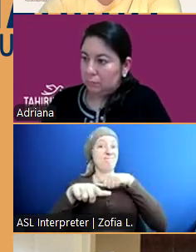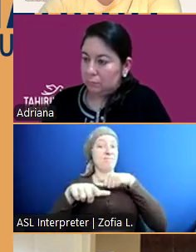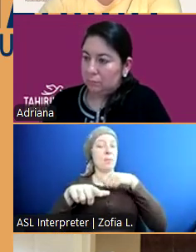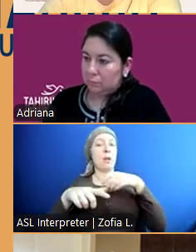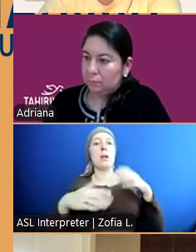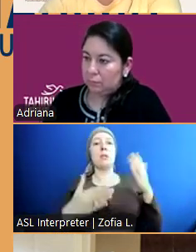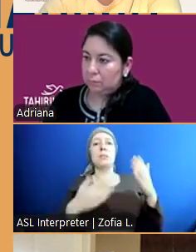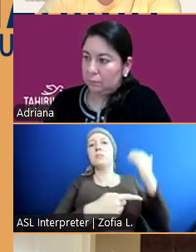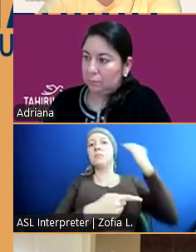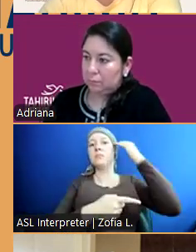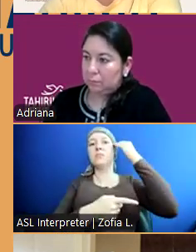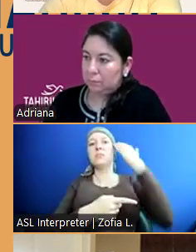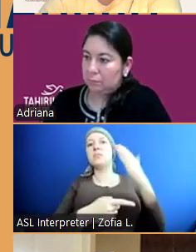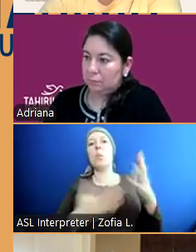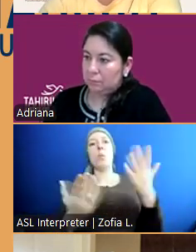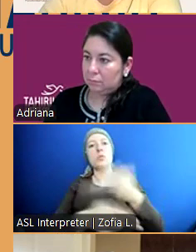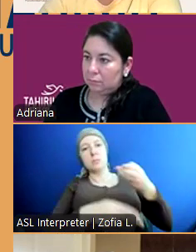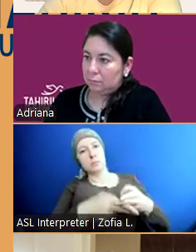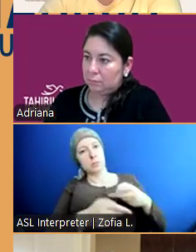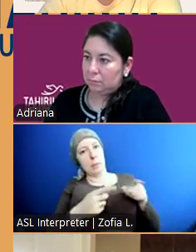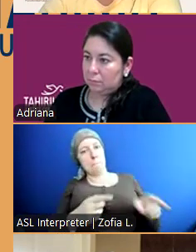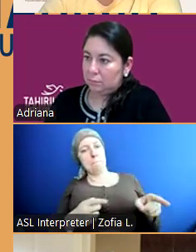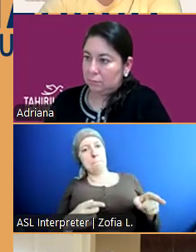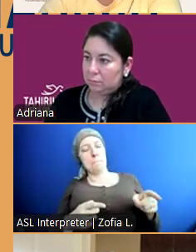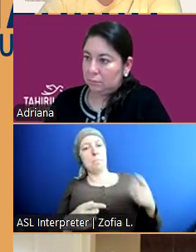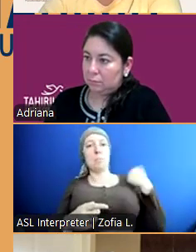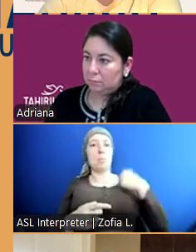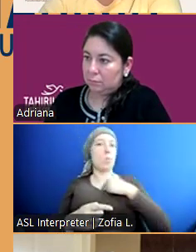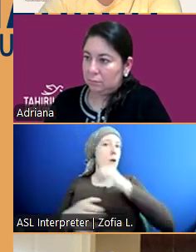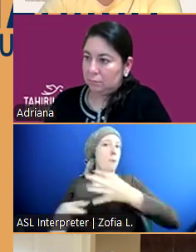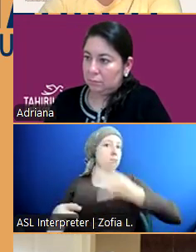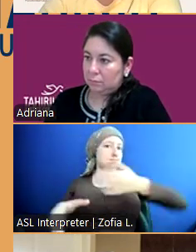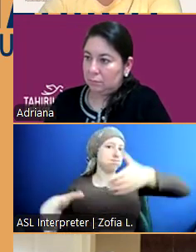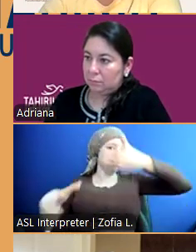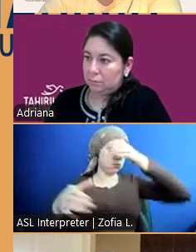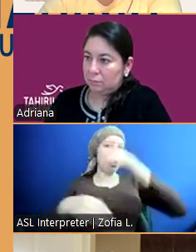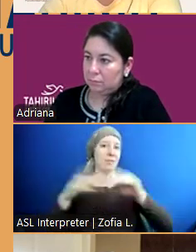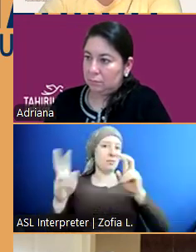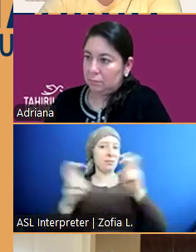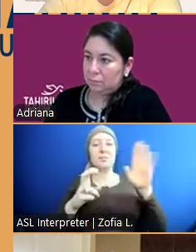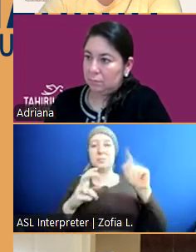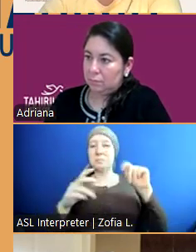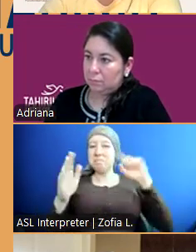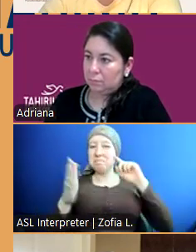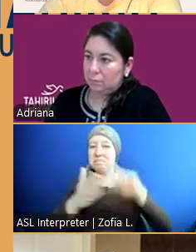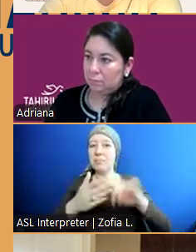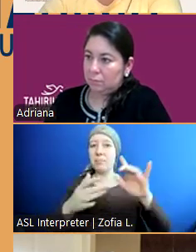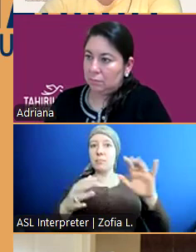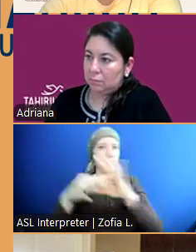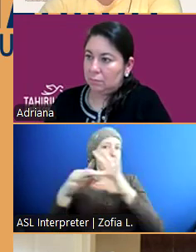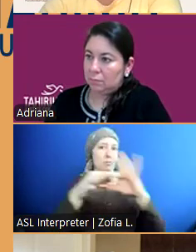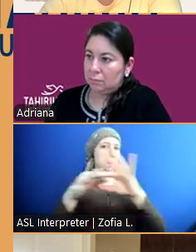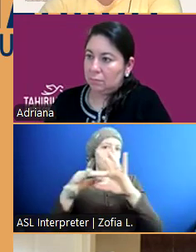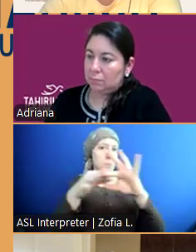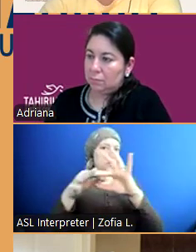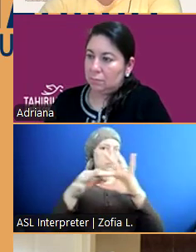you're bringing up to them. You know, we are not experts on this issue, but certainly recognize that connection.